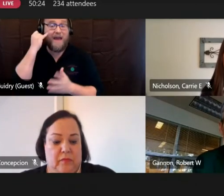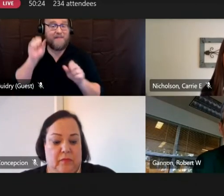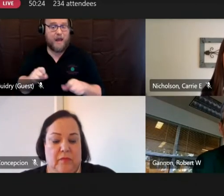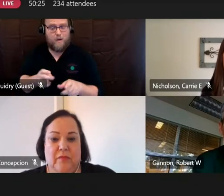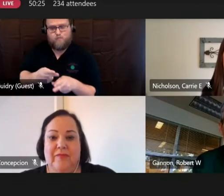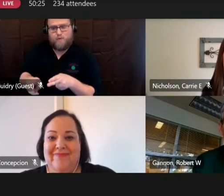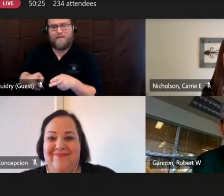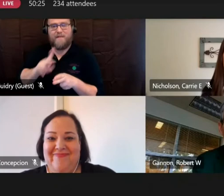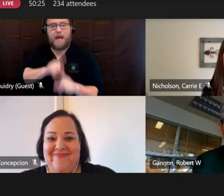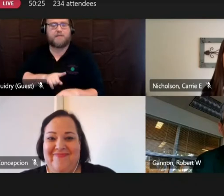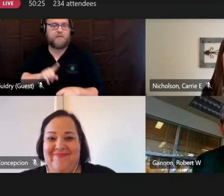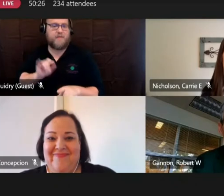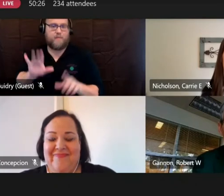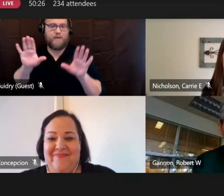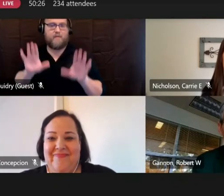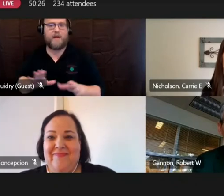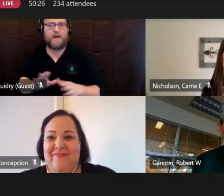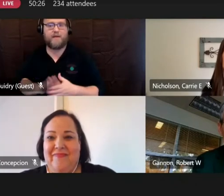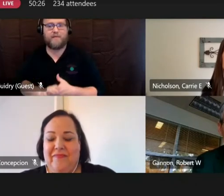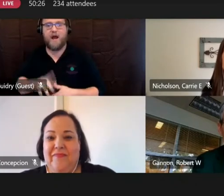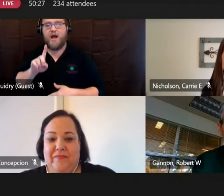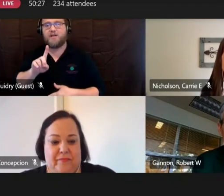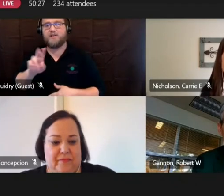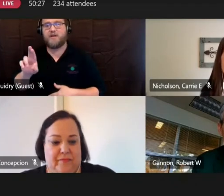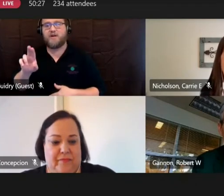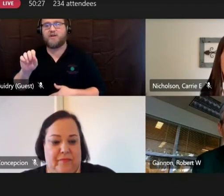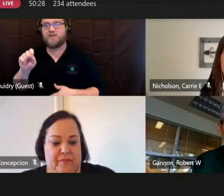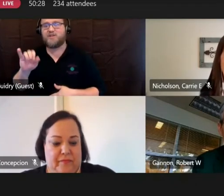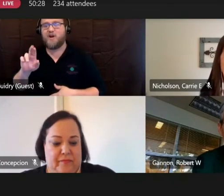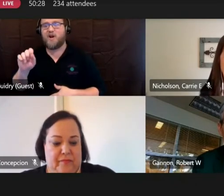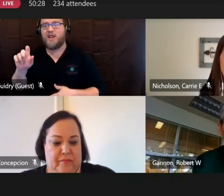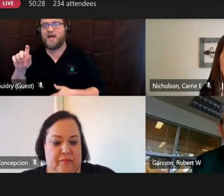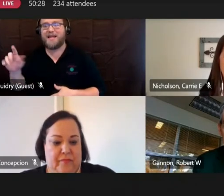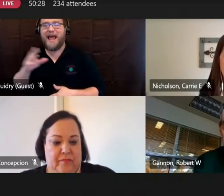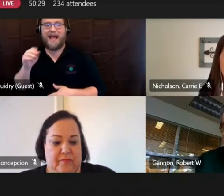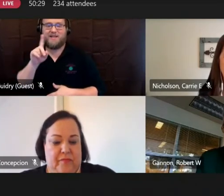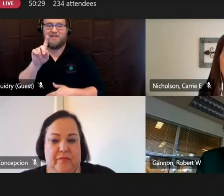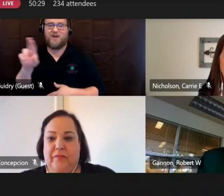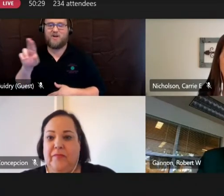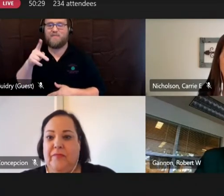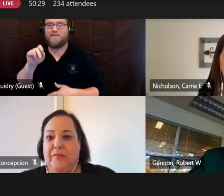Pedroza, could you give us a little information on remote learning options as we gear up for the fall?